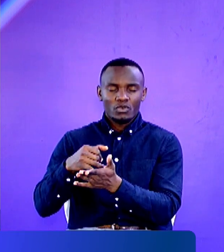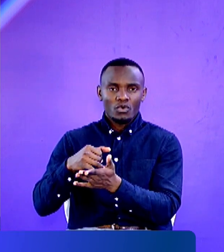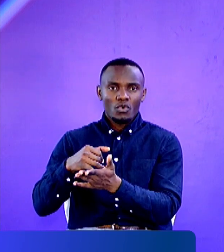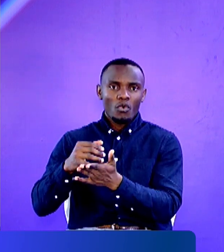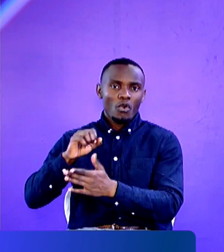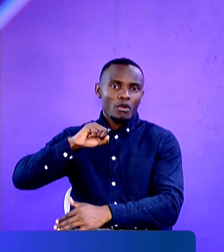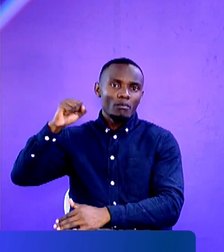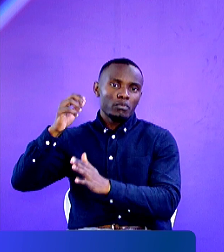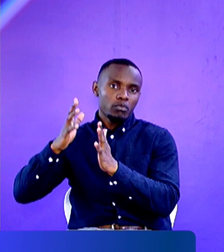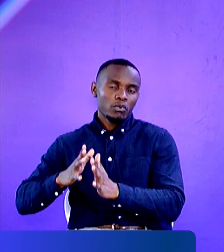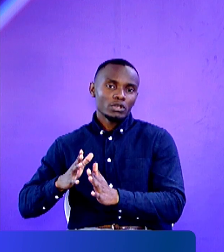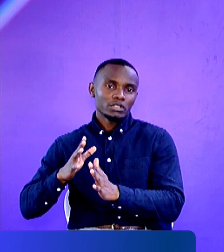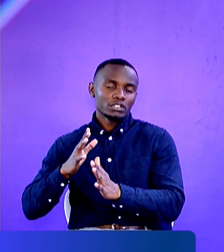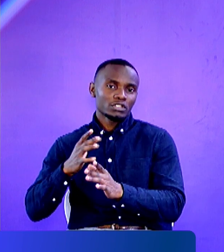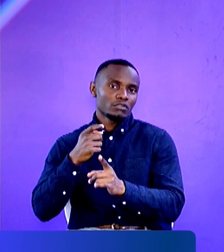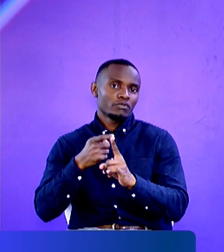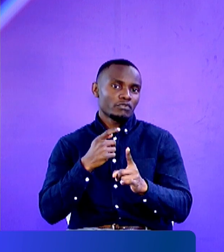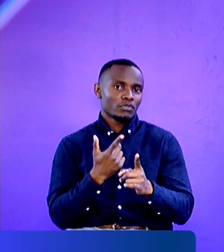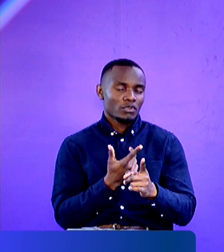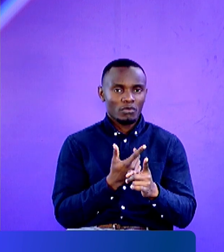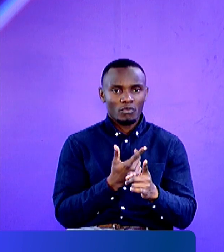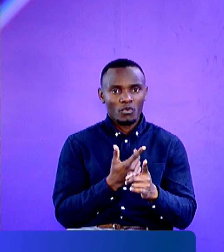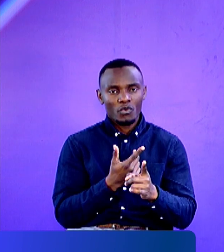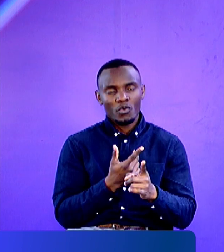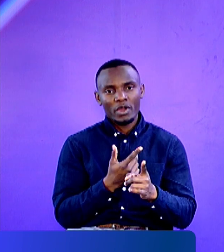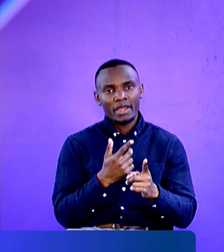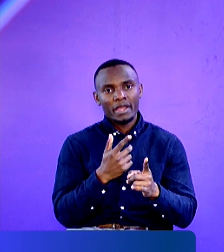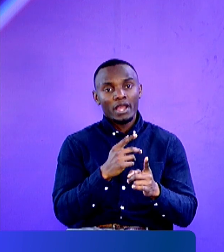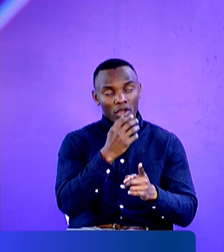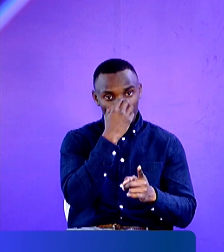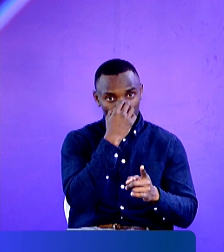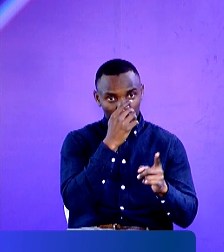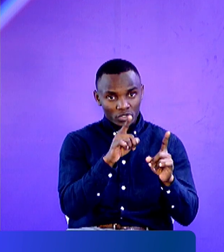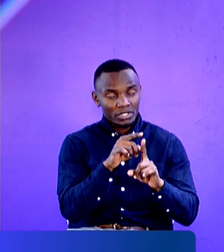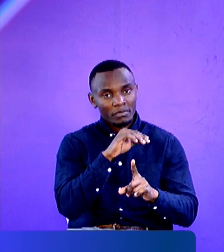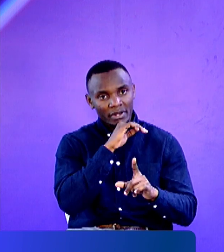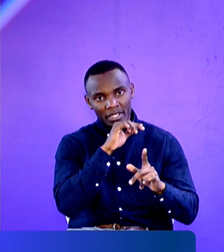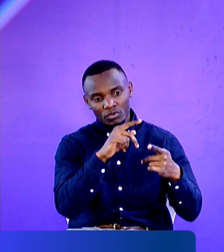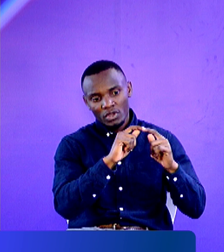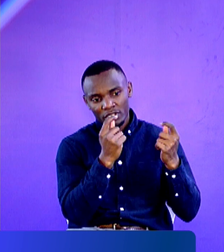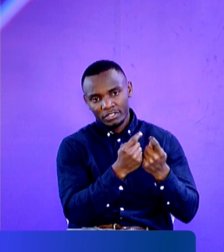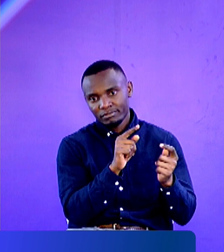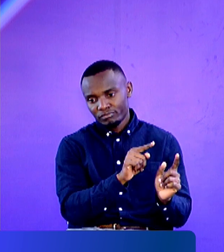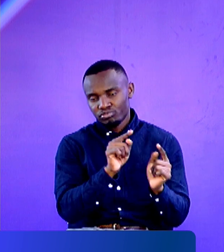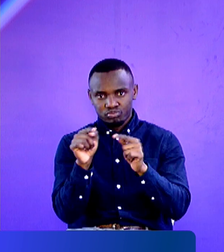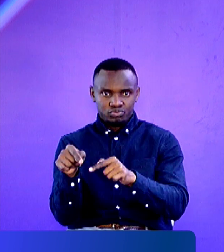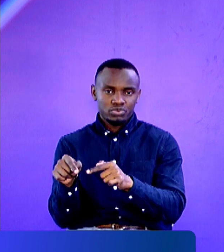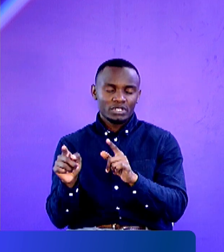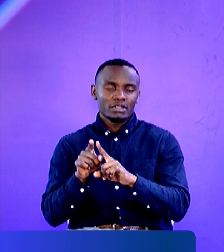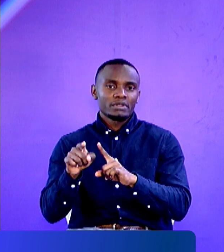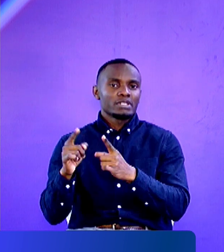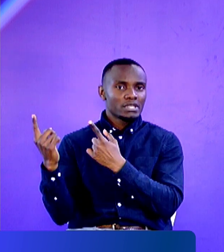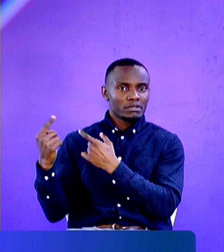Ruto, Raila Odinga, and Rigathi Gachagua's camps is expected to complicate the political landscape ahead of the 2027